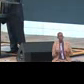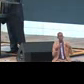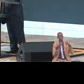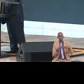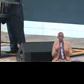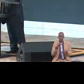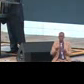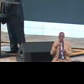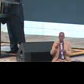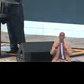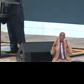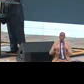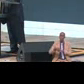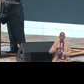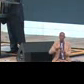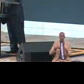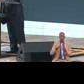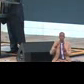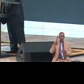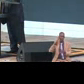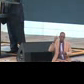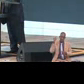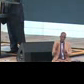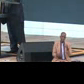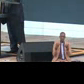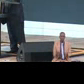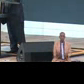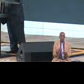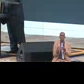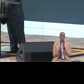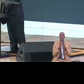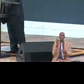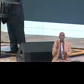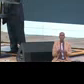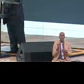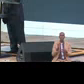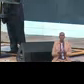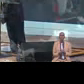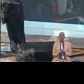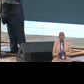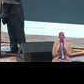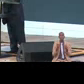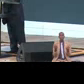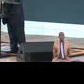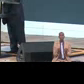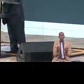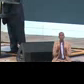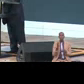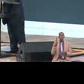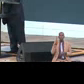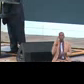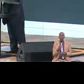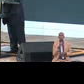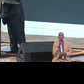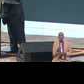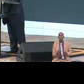argument, argument in the house fellowship, it will come to an end in Jesus' name. Sin will